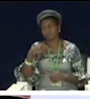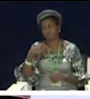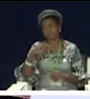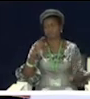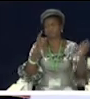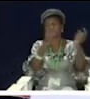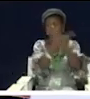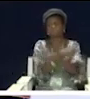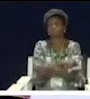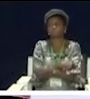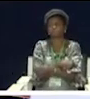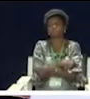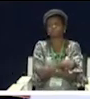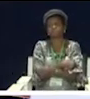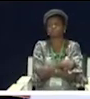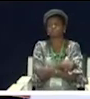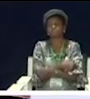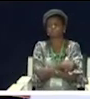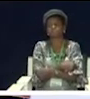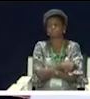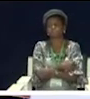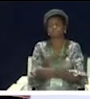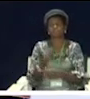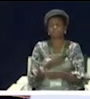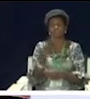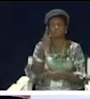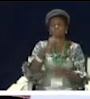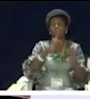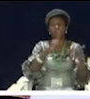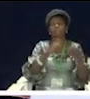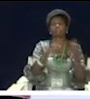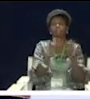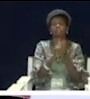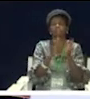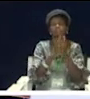Today, we see the answer to that prayer.